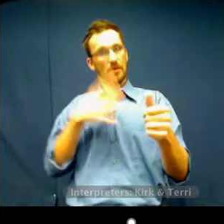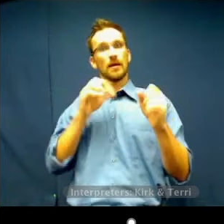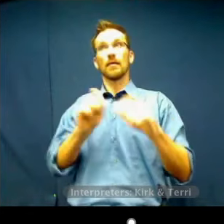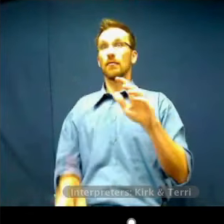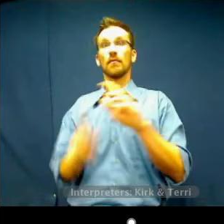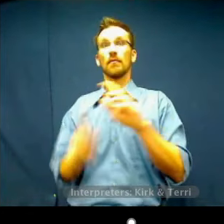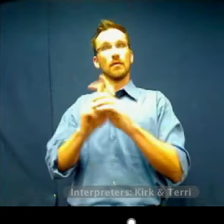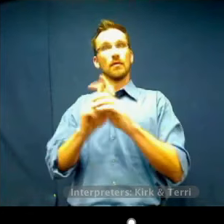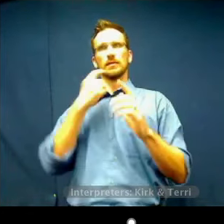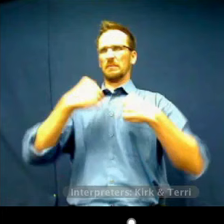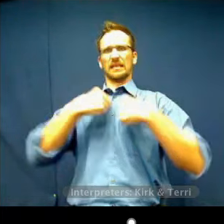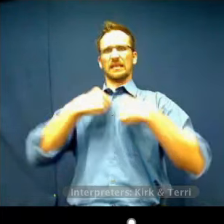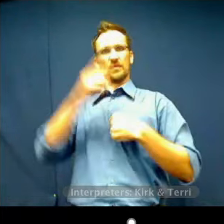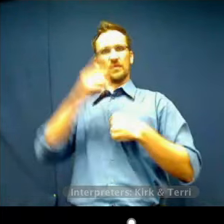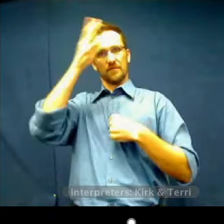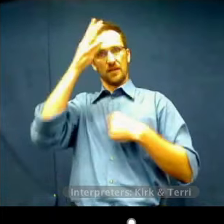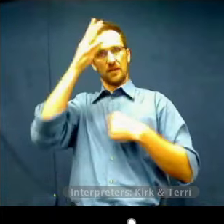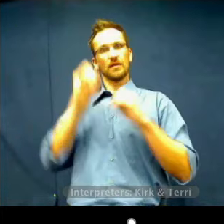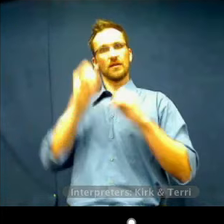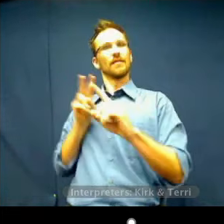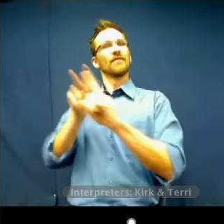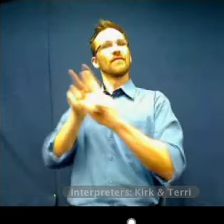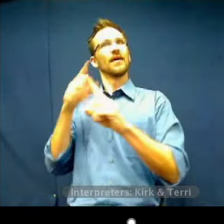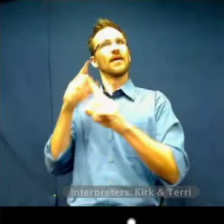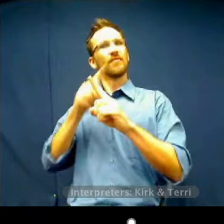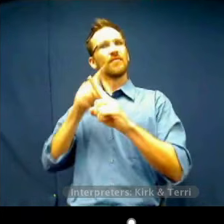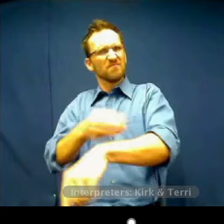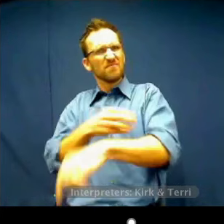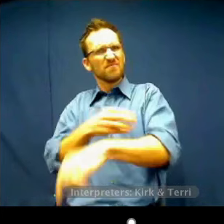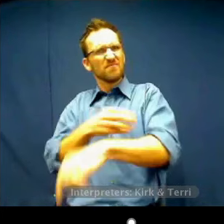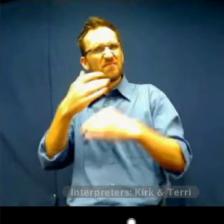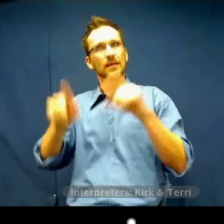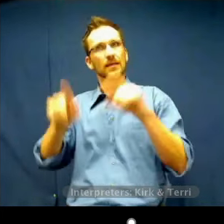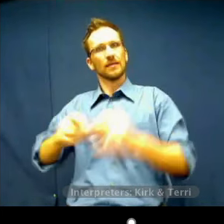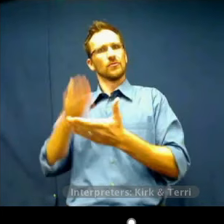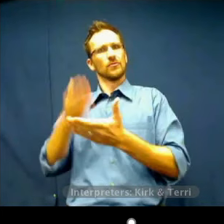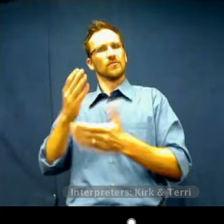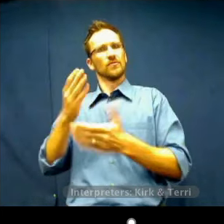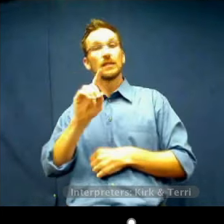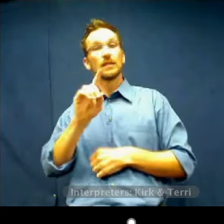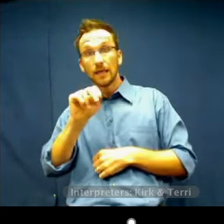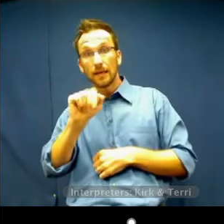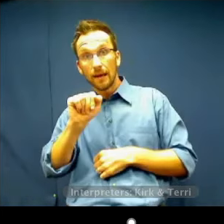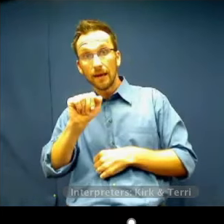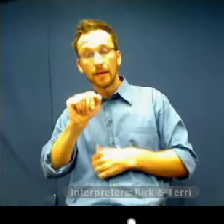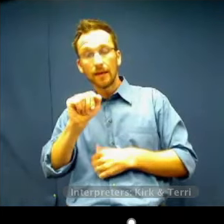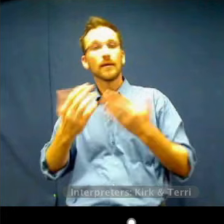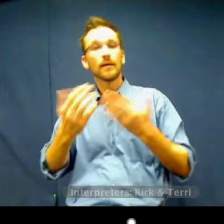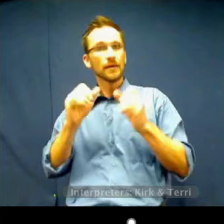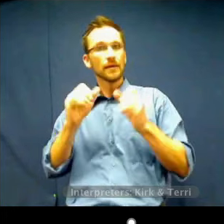have to have some kind of either a blood test or a DNA test, and it can be litigated.